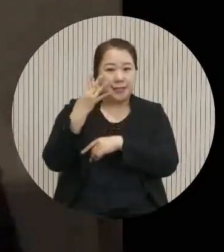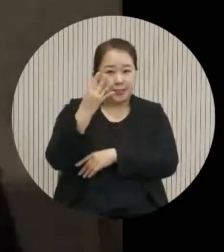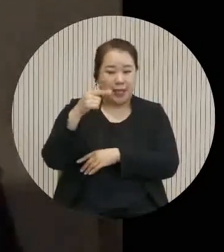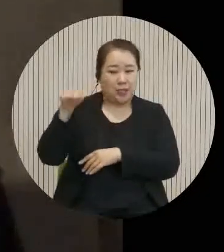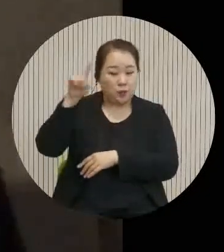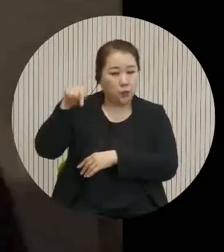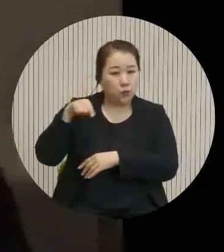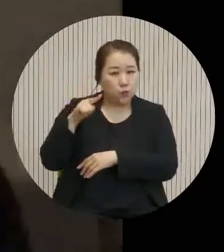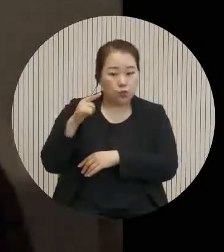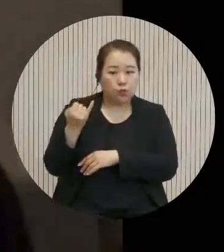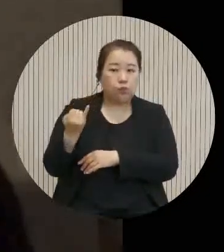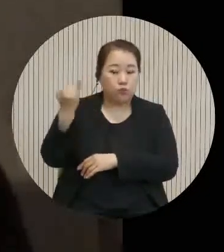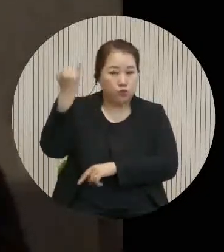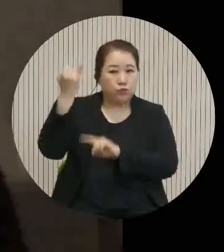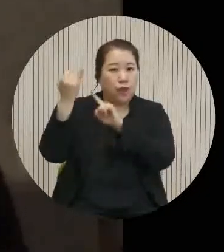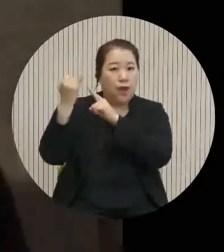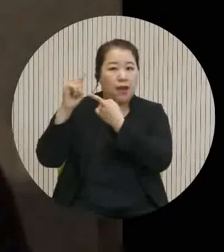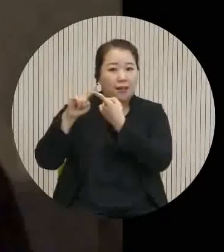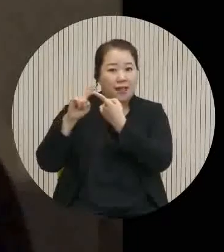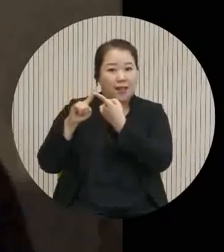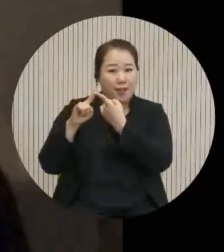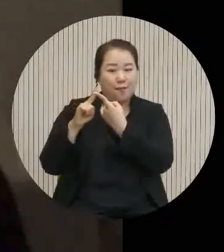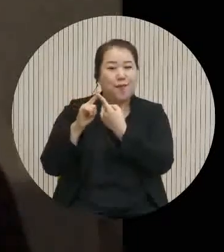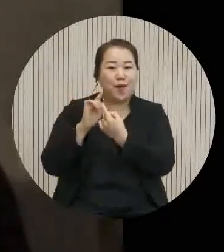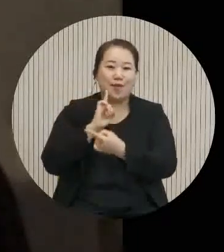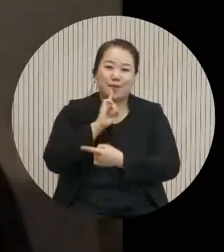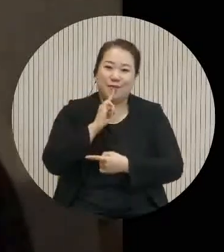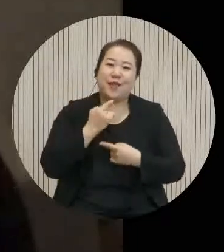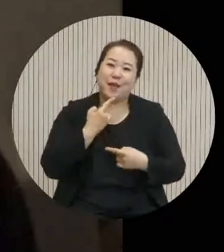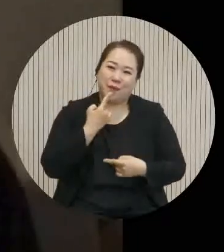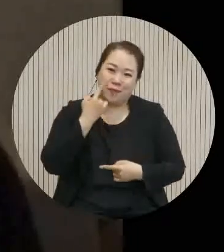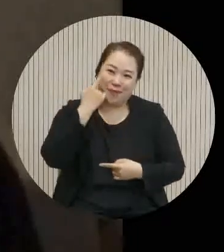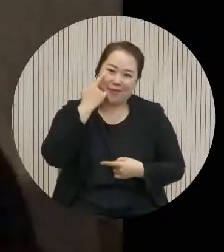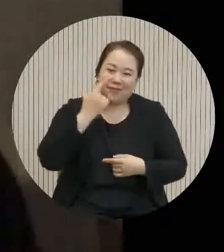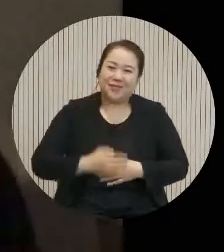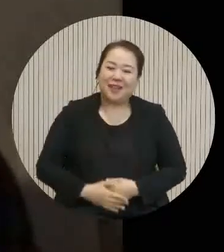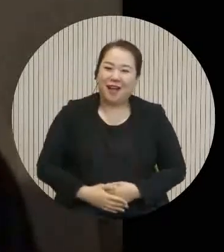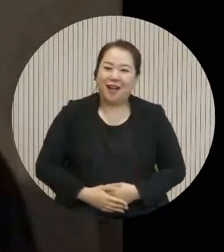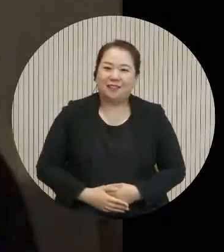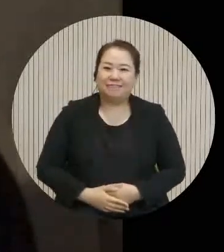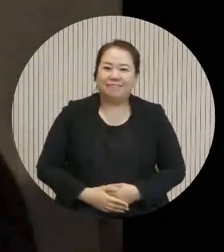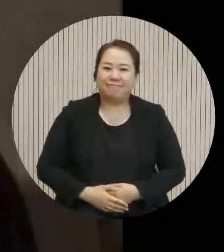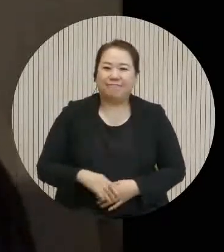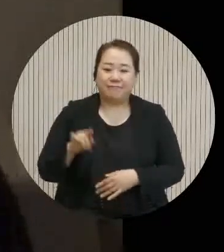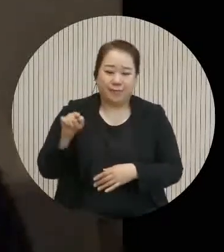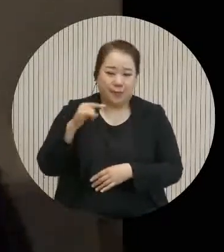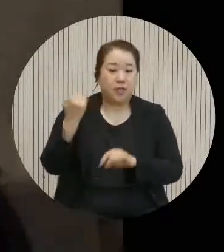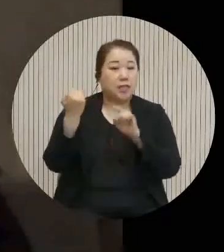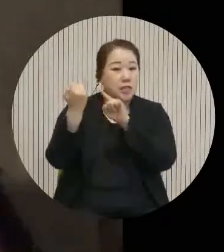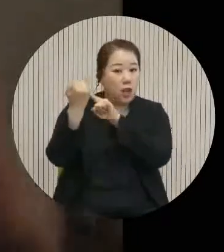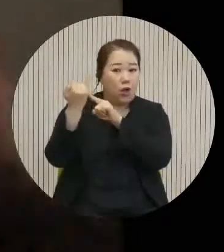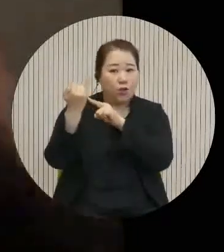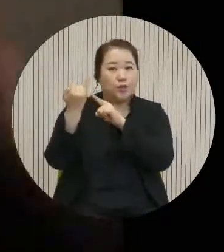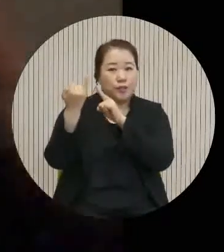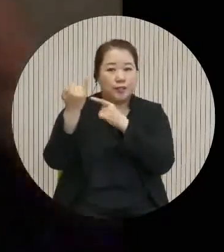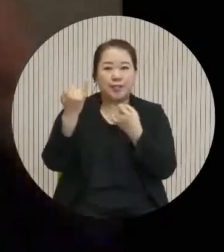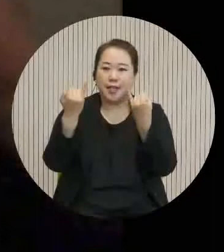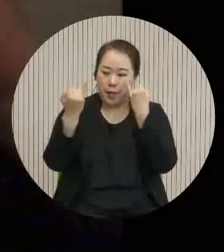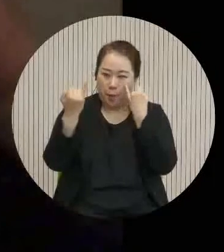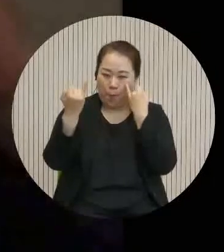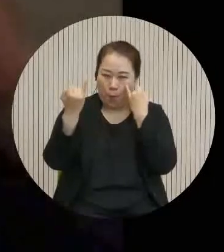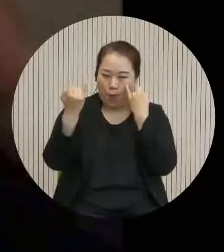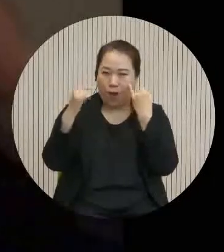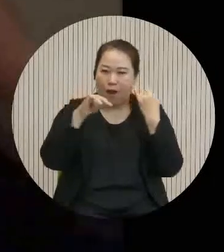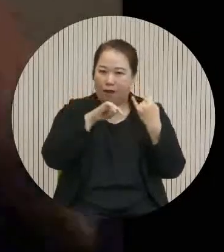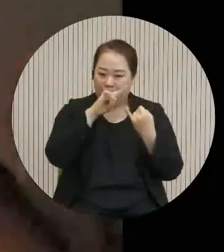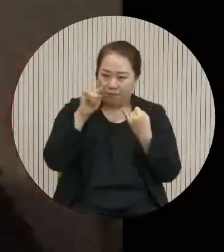cousin when I was growing up. She was very close to my mom, one of her aunts. And I used to spend lots of time with Evelyn and her wonderful husband, Marty.